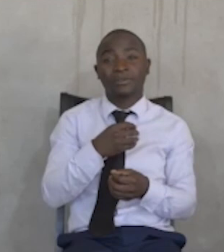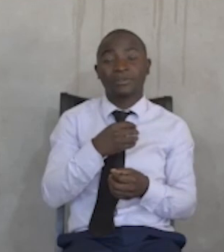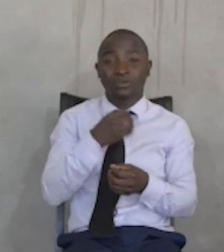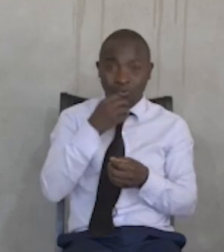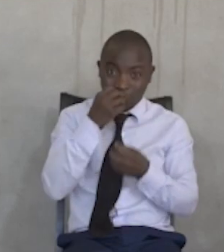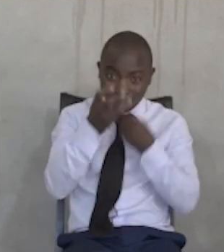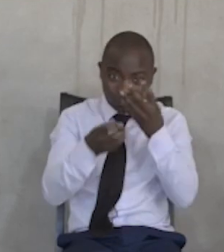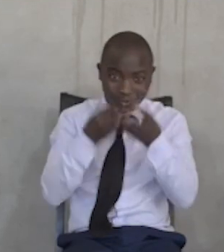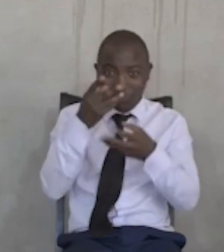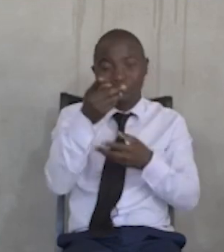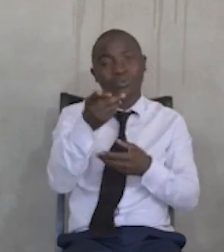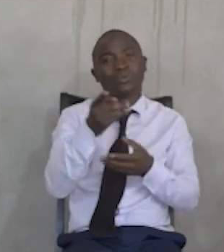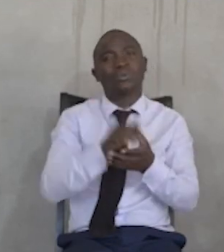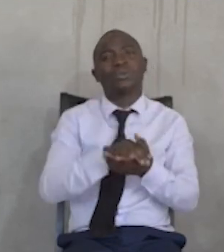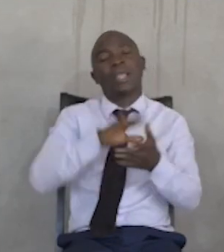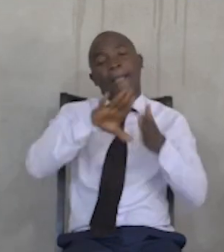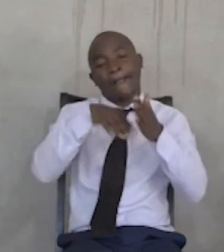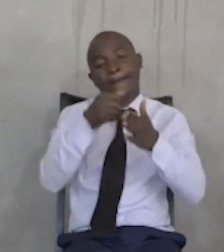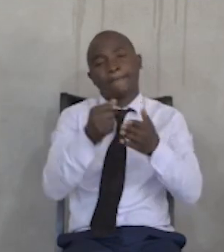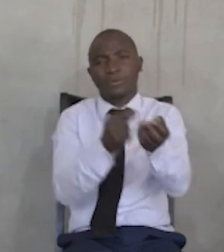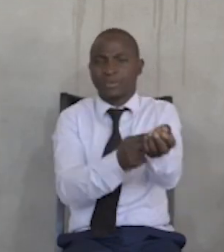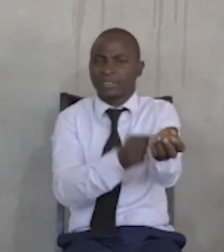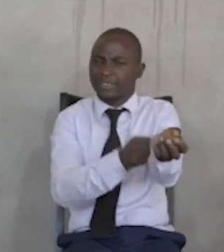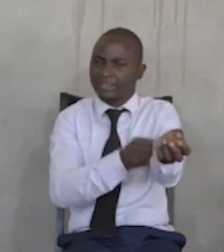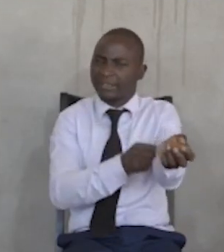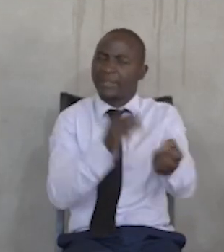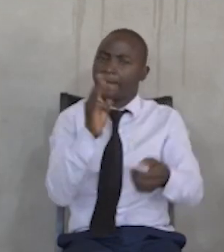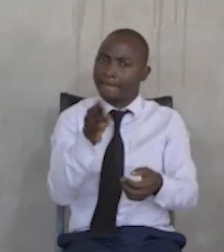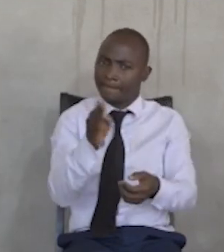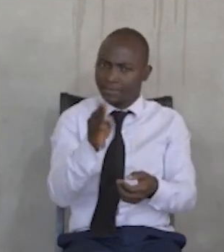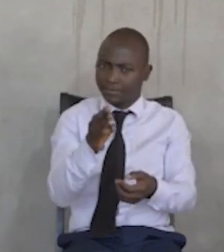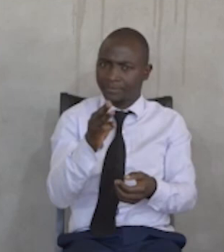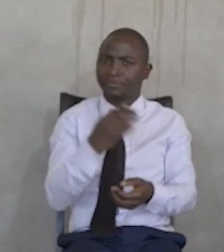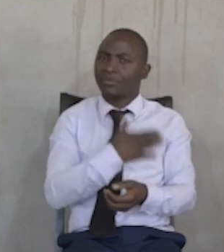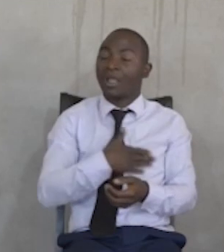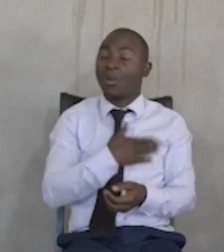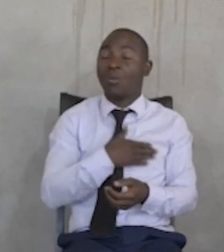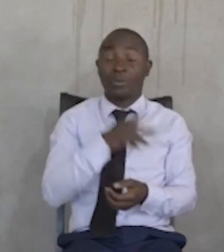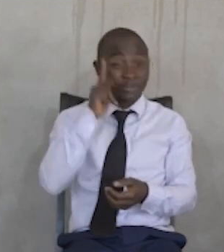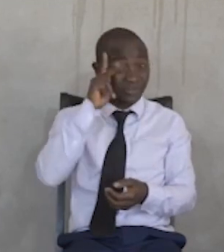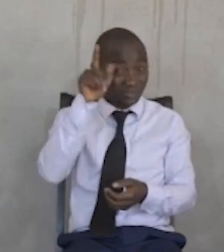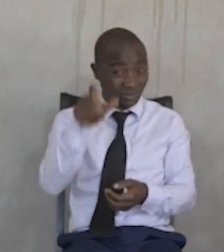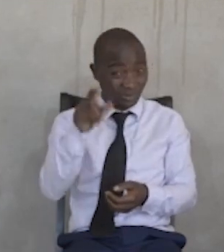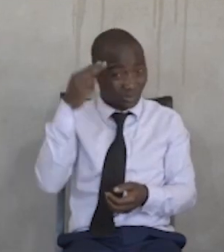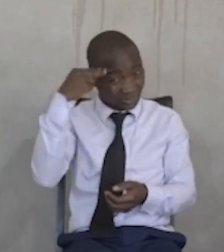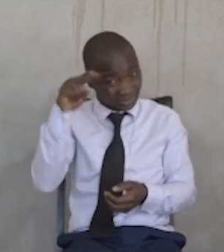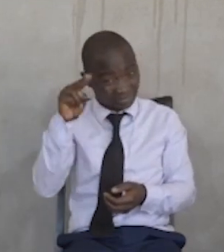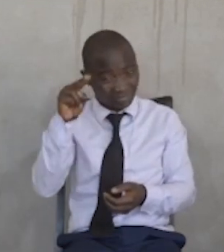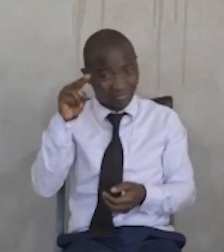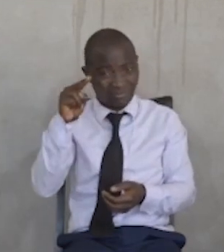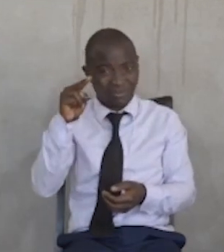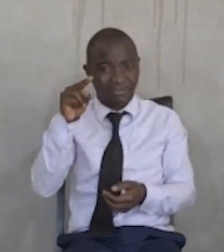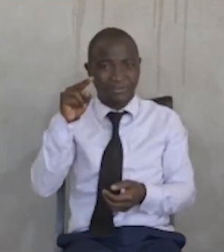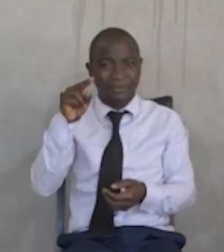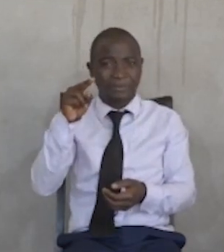disorders. So what is the take-home message that I want the viewers to know? I want us to